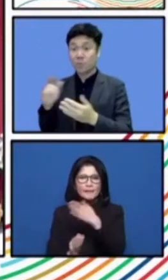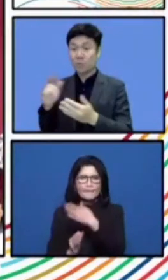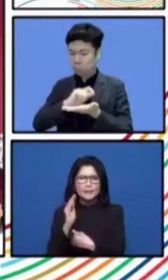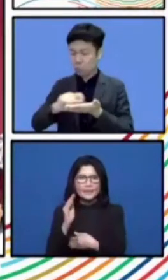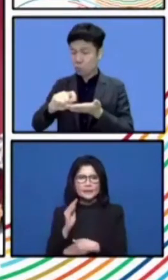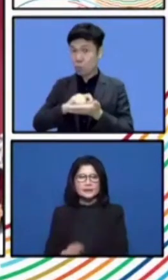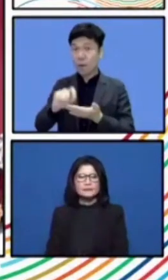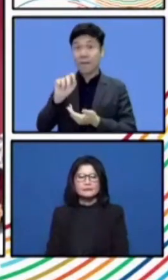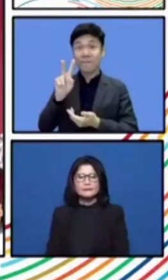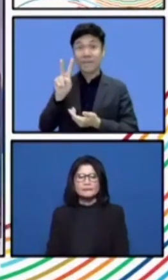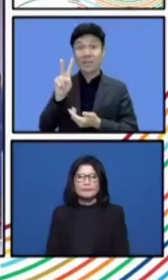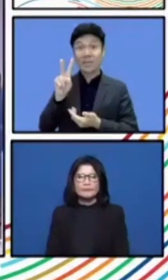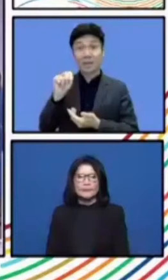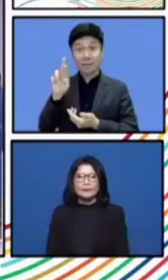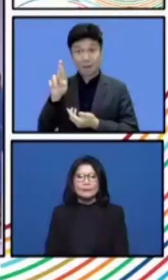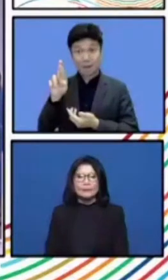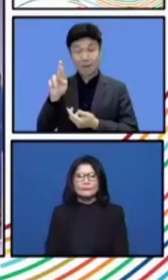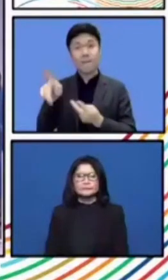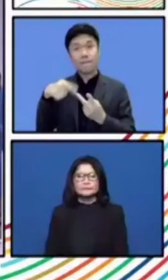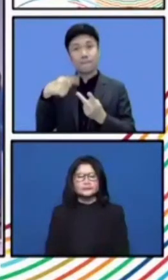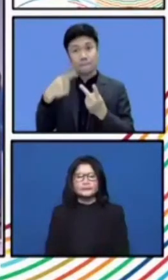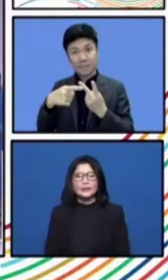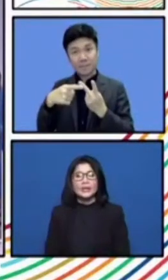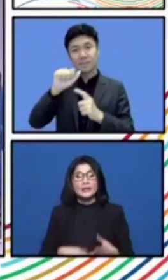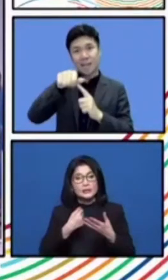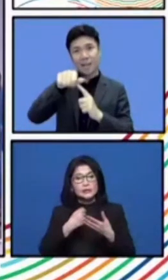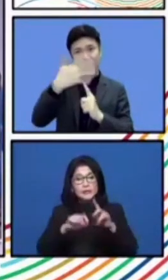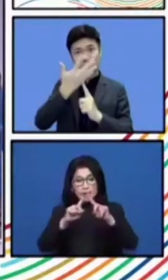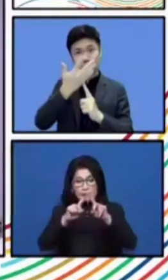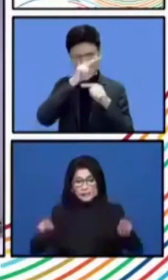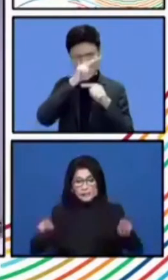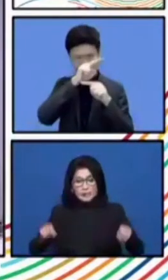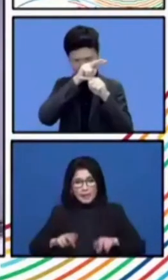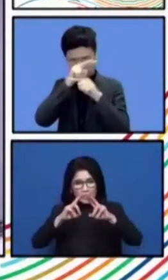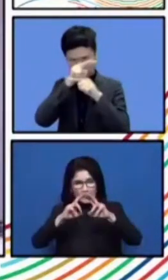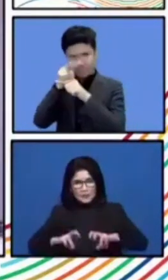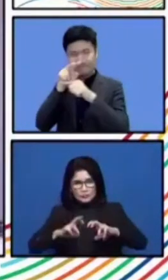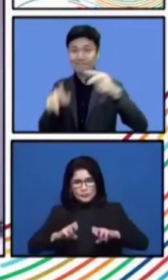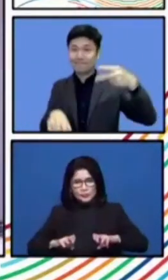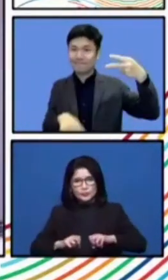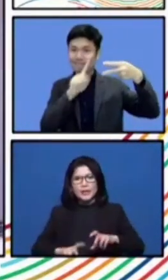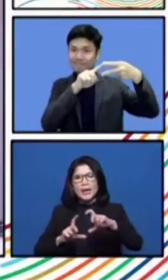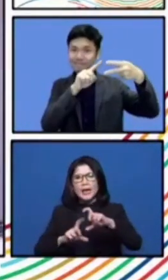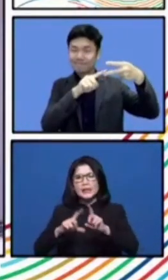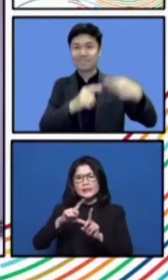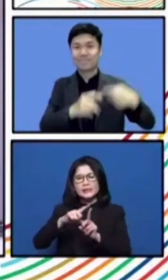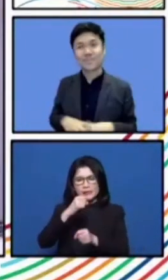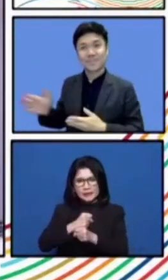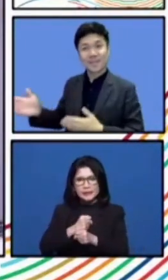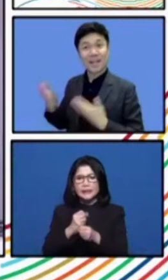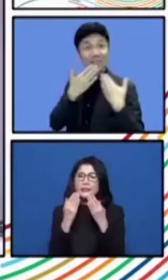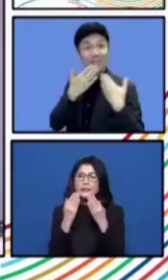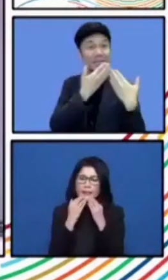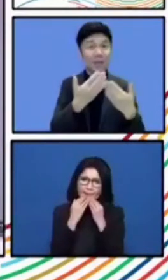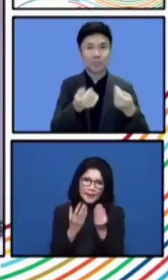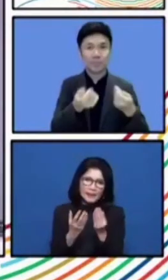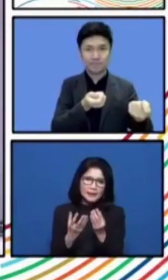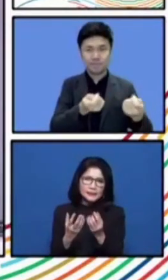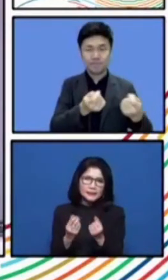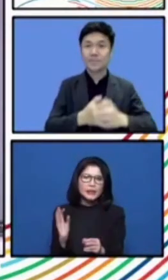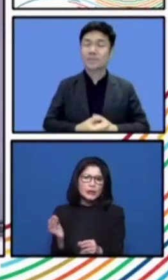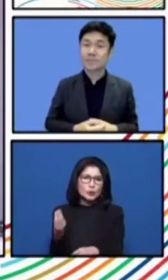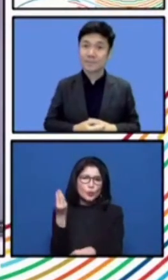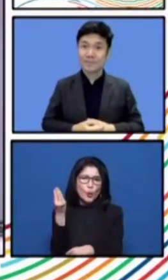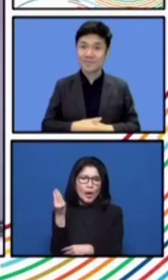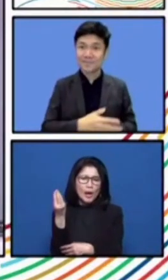please thank you all thank you madam moderator Excellency is a ladies and gentlemen